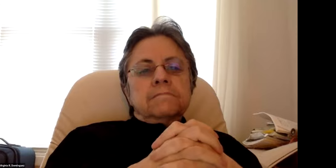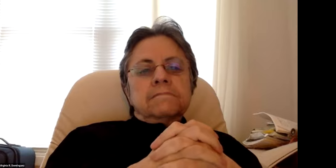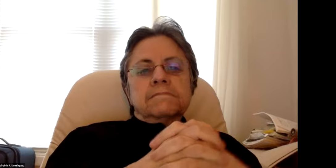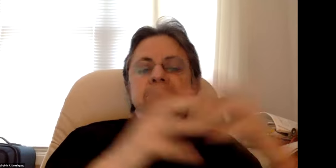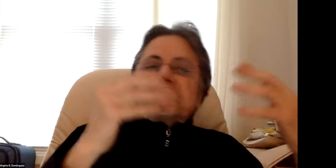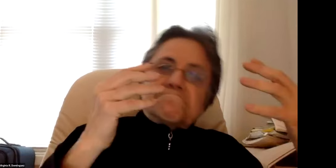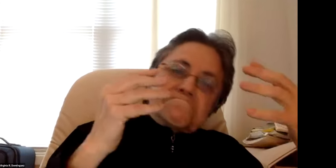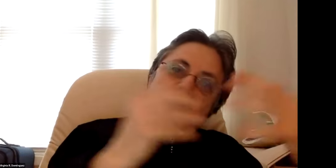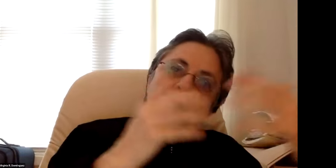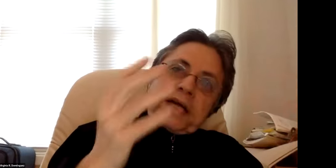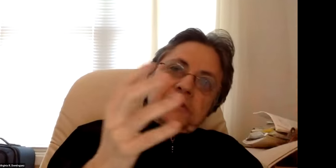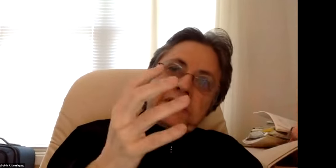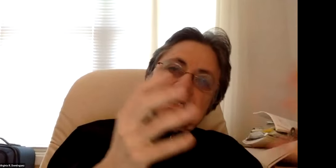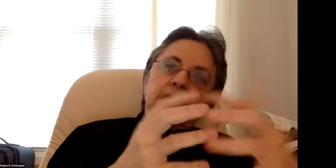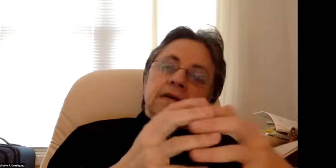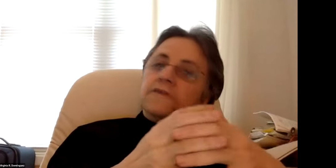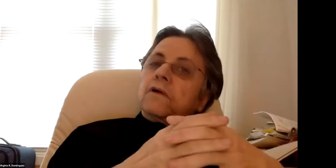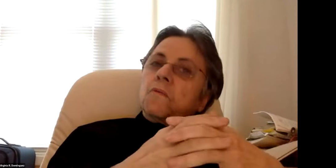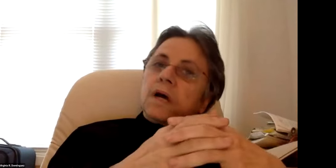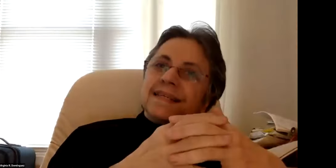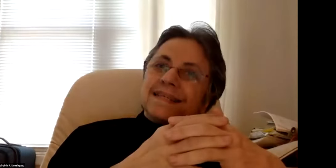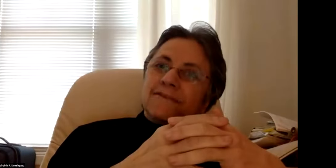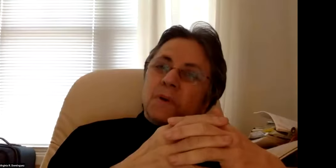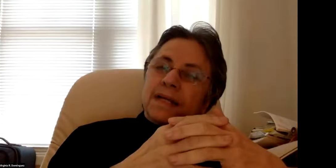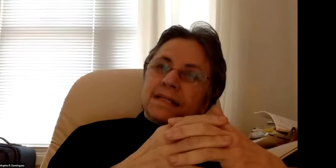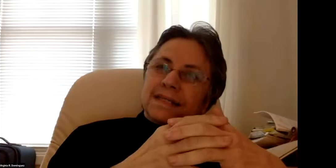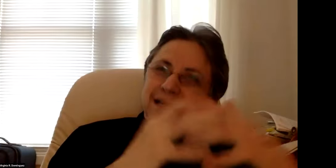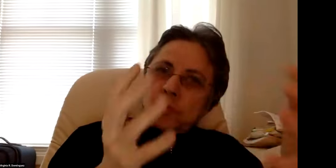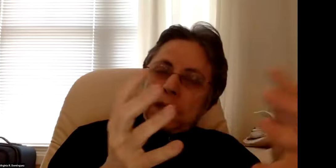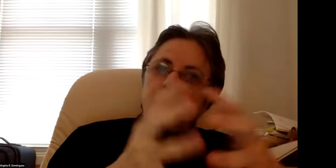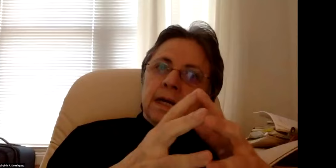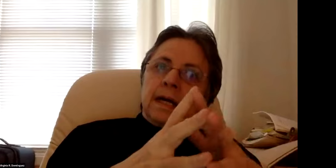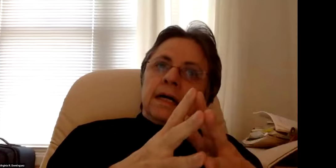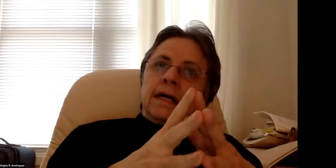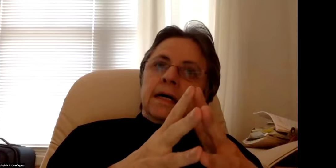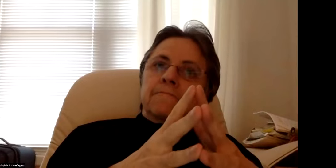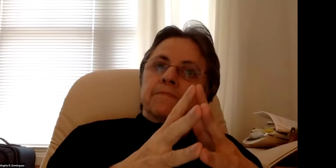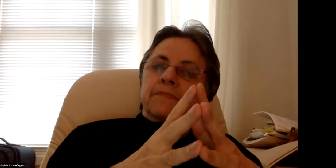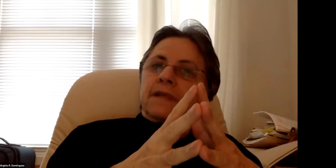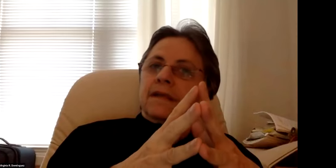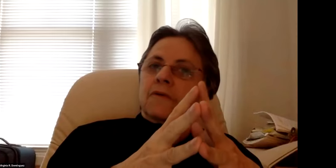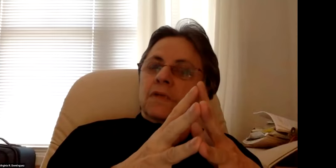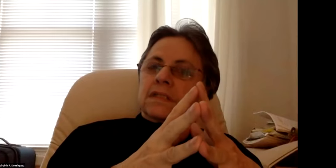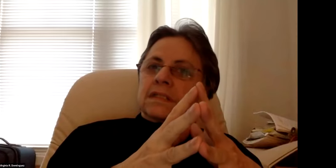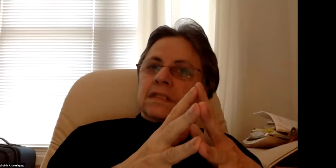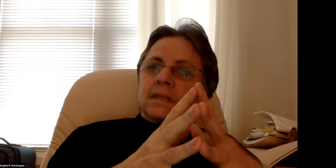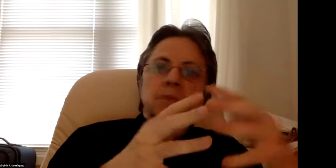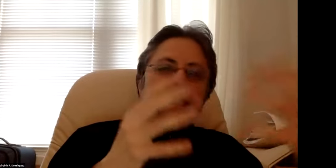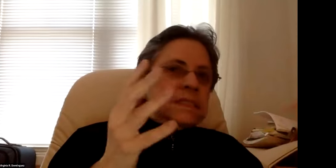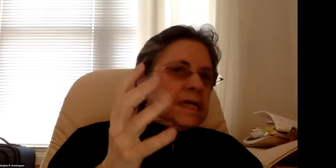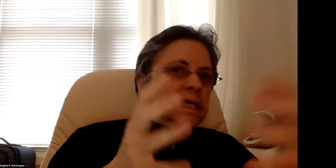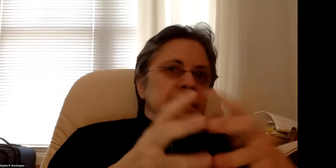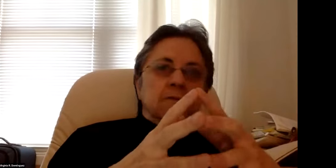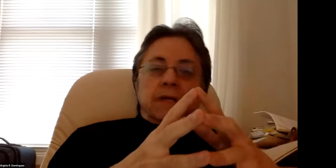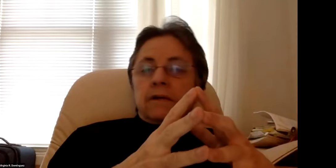So go back to this thing of, you know, what is sexual? You know, when